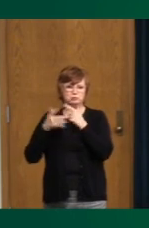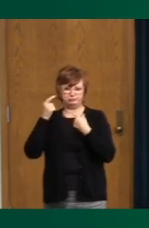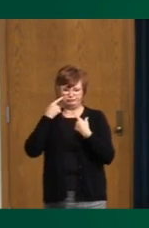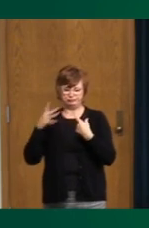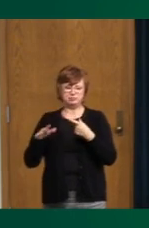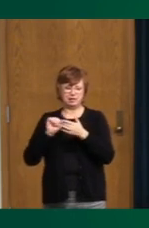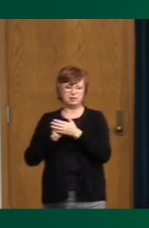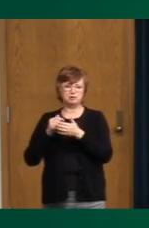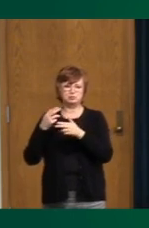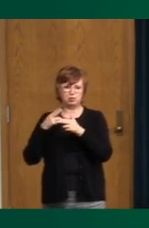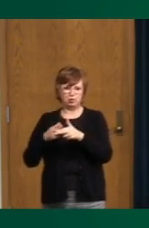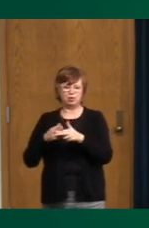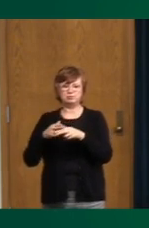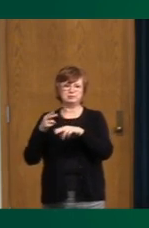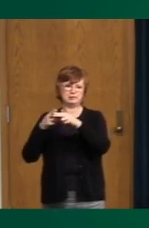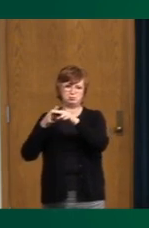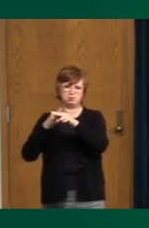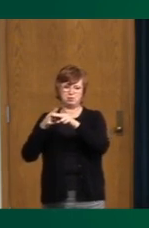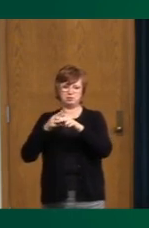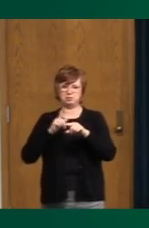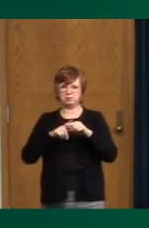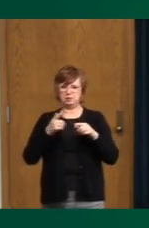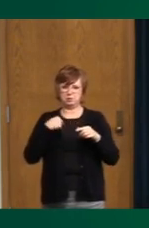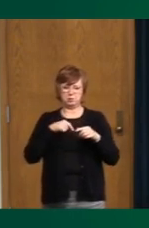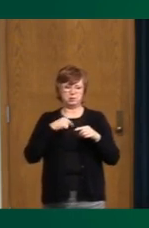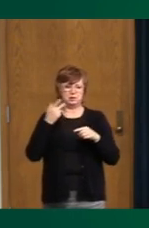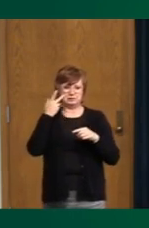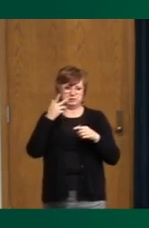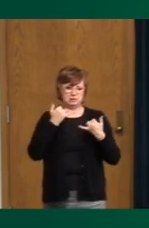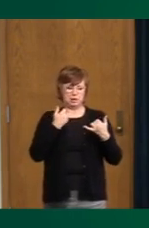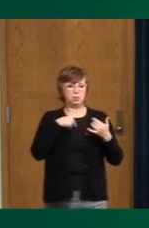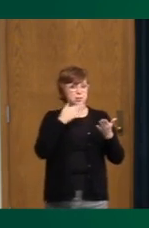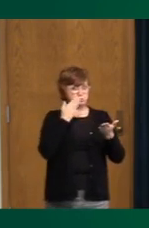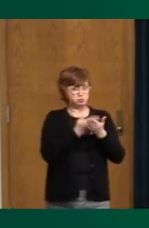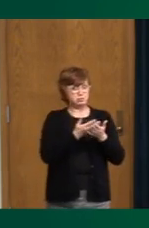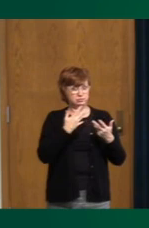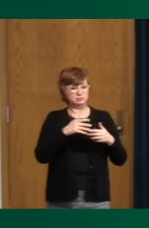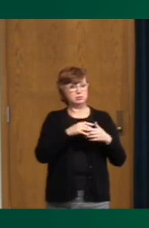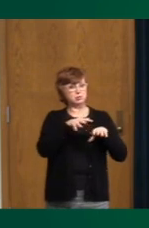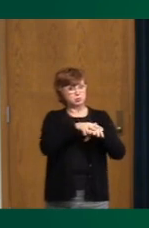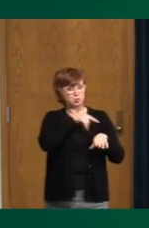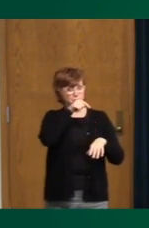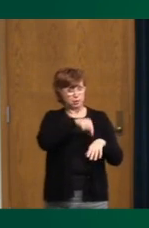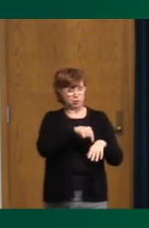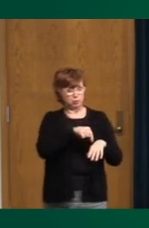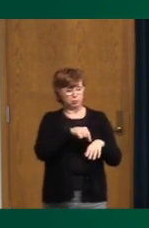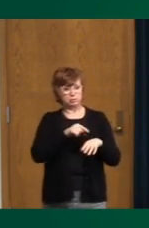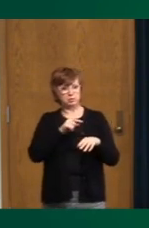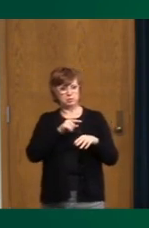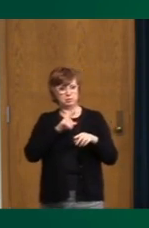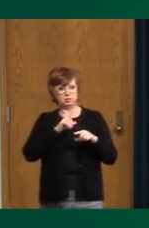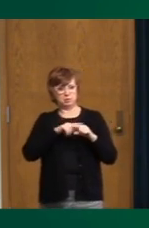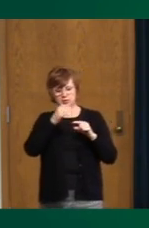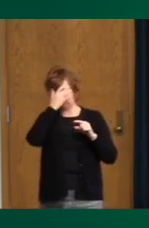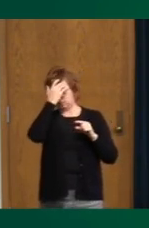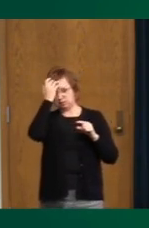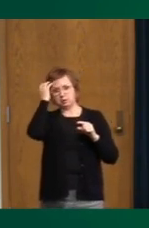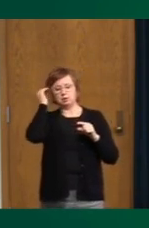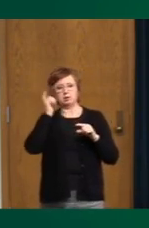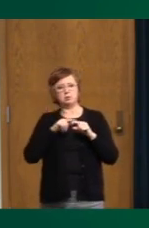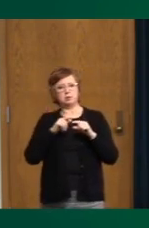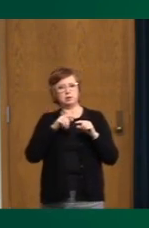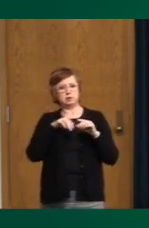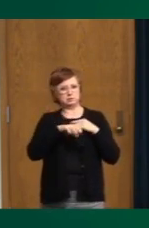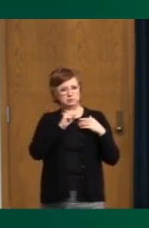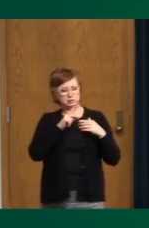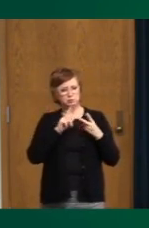why we call this a slowdown, not a lockdown. We have proven that this works not only in Saskatchewan but also in other areas of the world. We